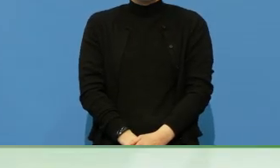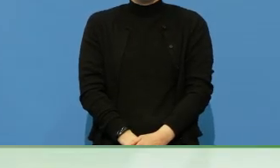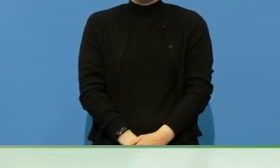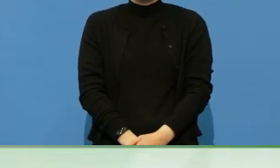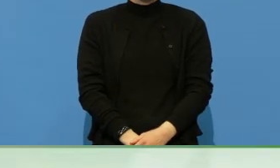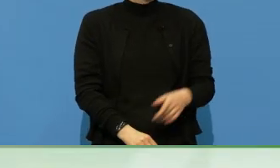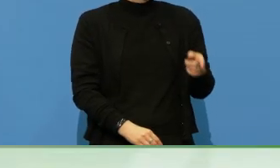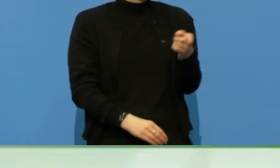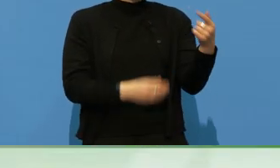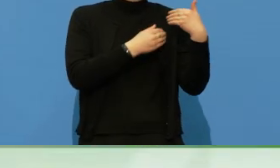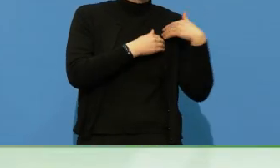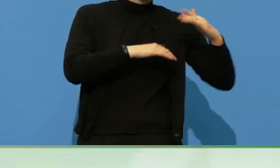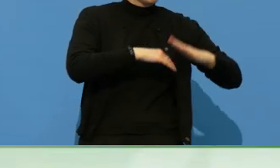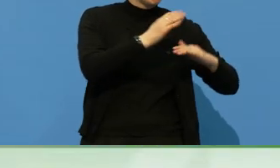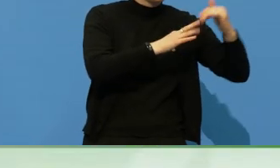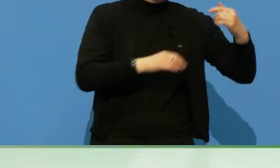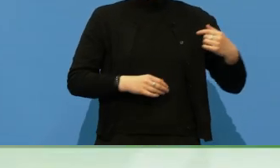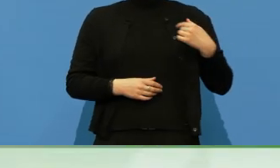of the building.